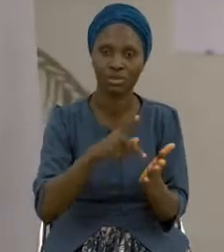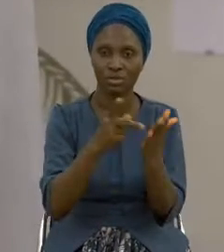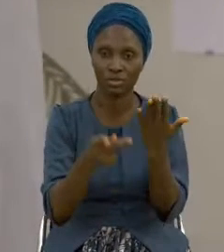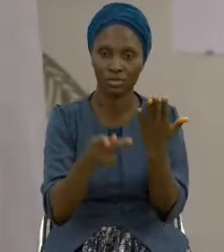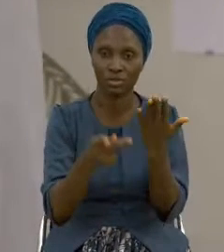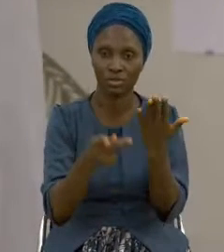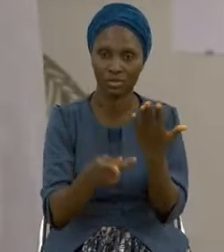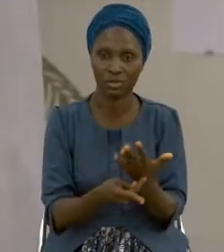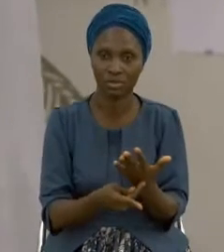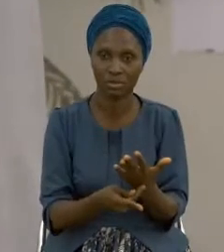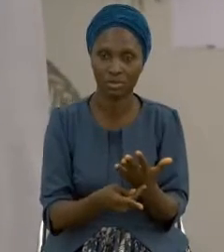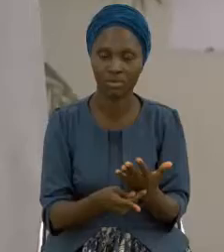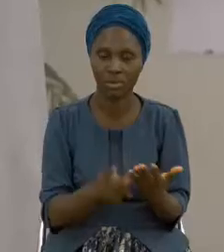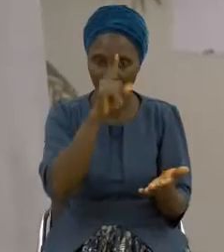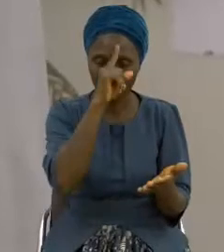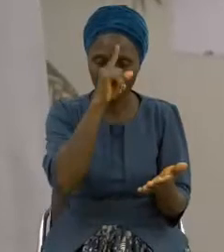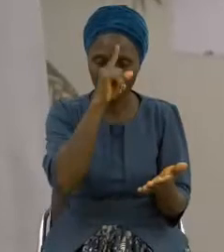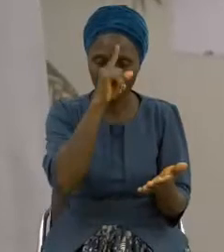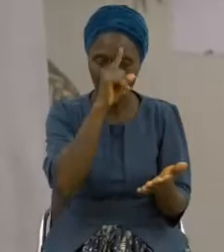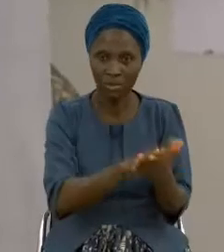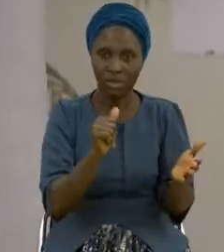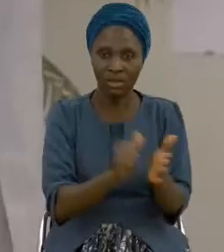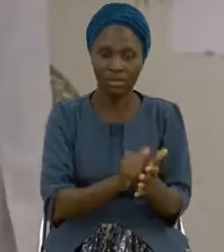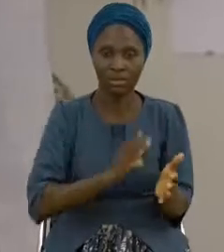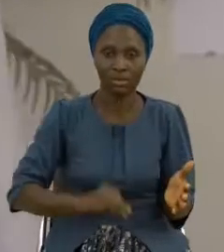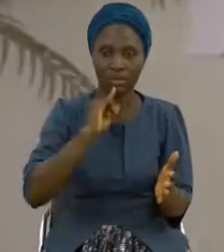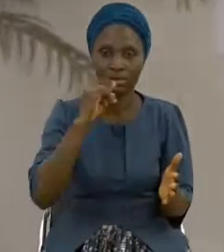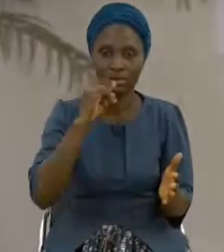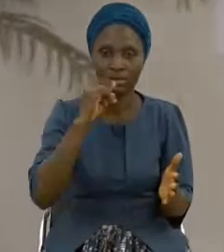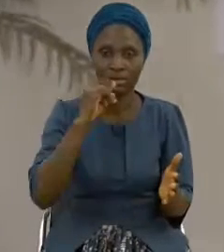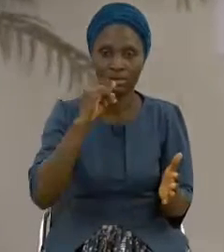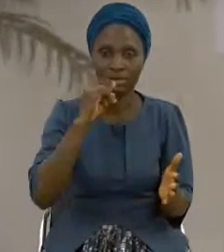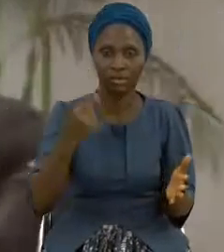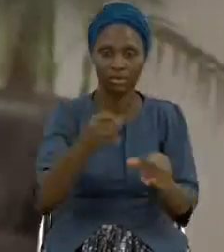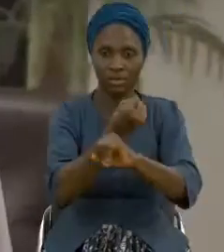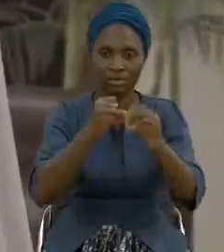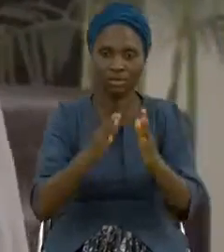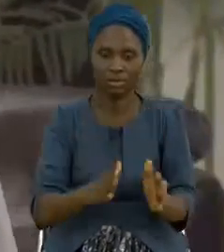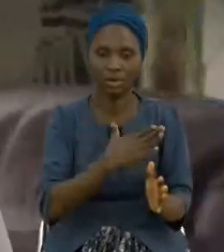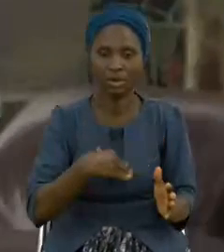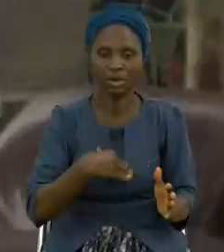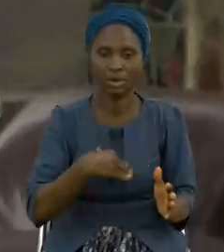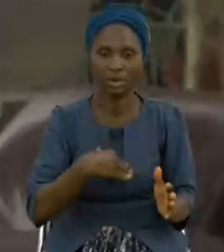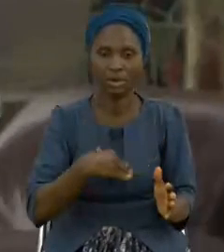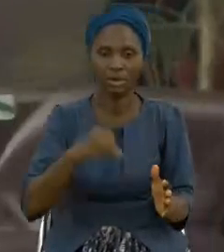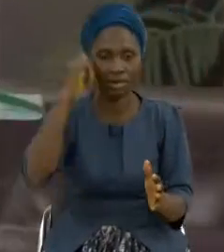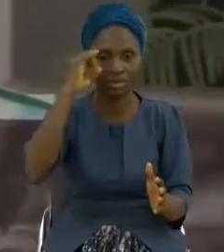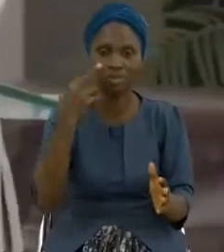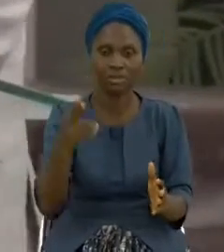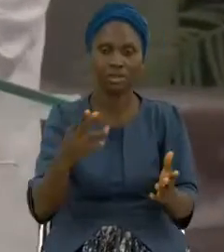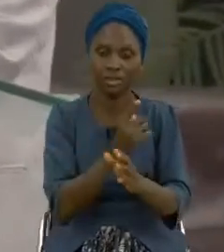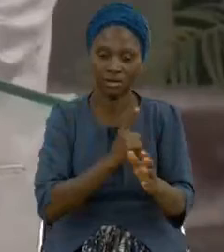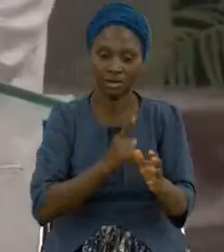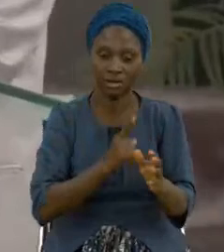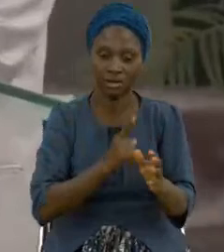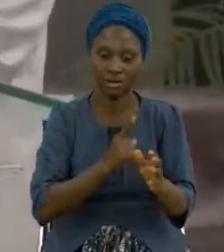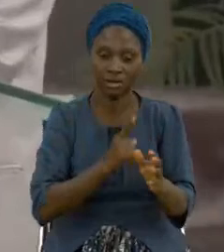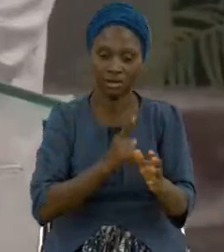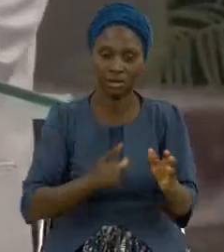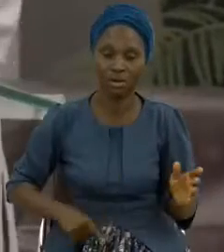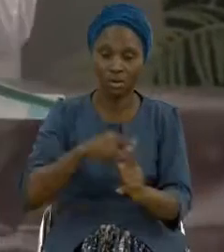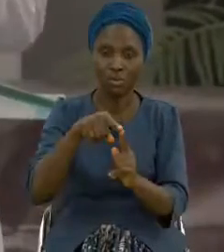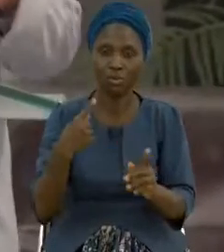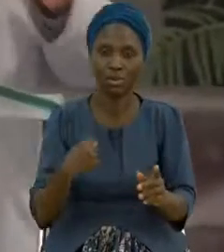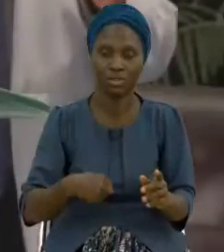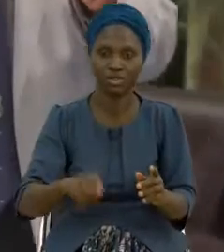Savior and is their Lord, when the trumpet shall sound and the dead in Christ shall